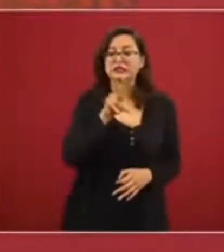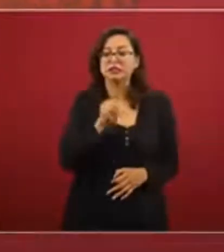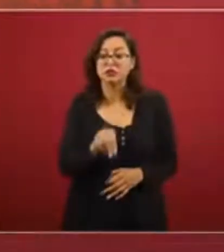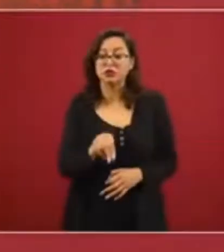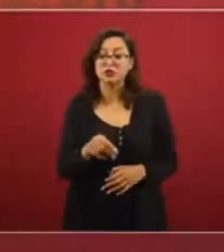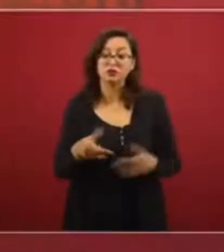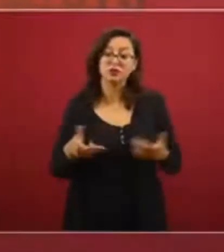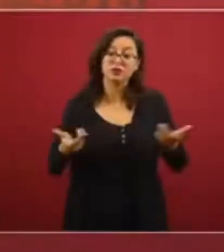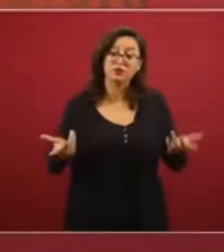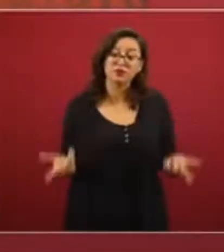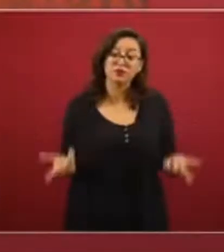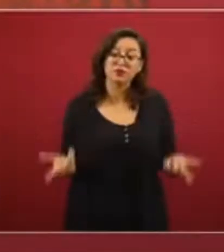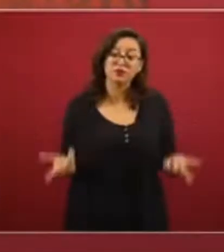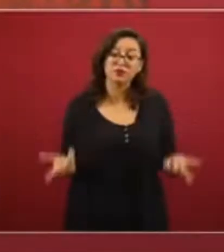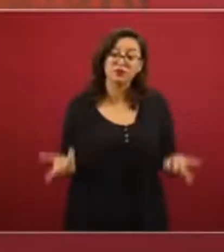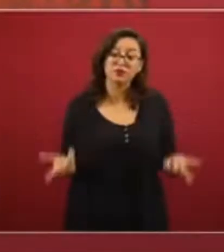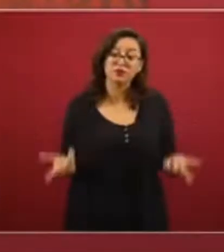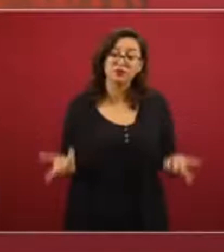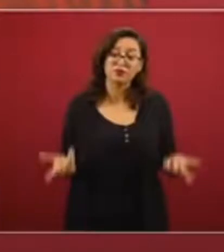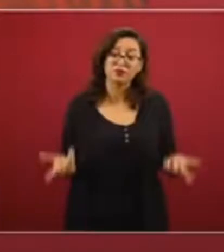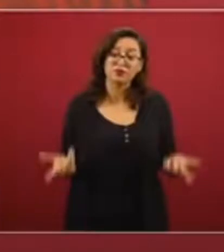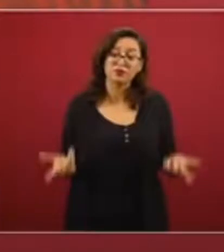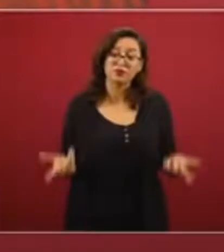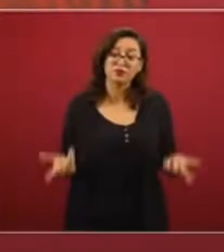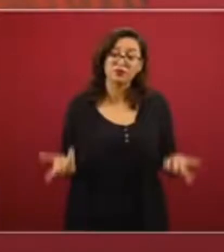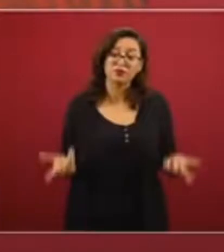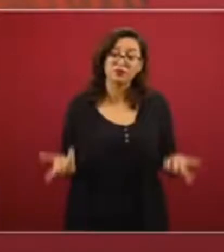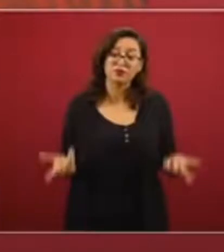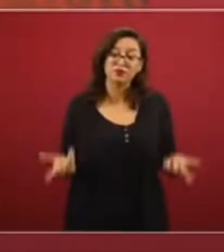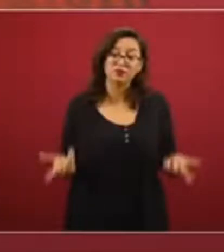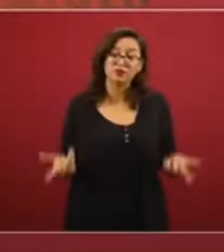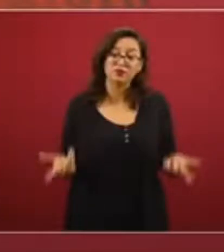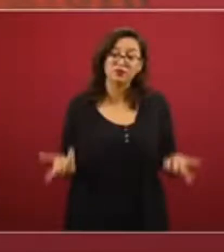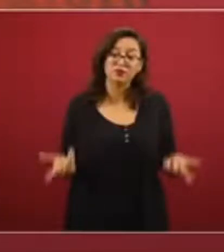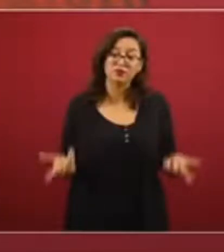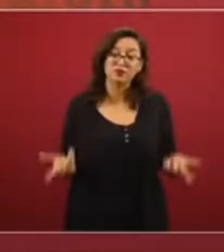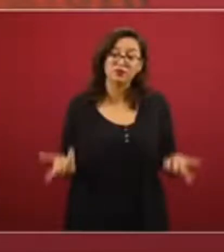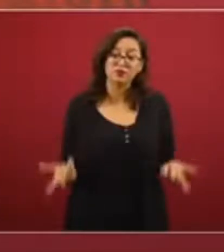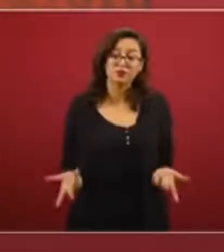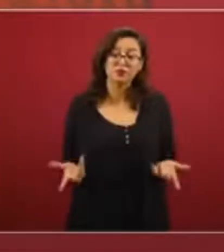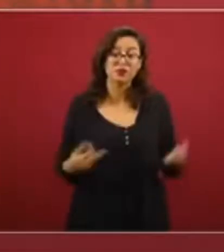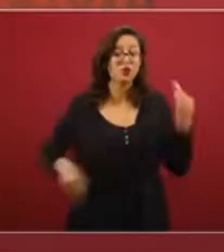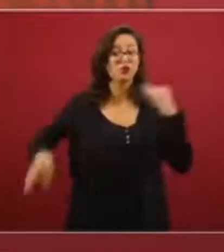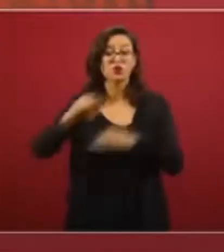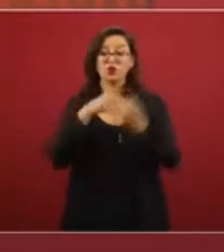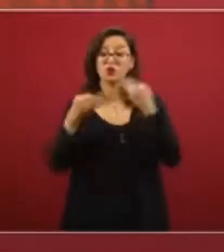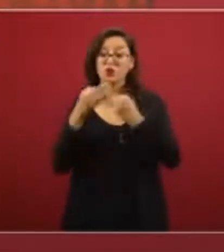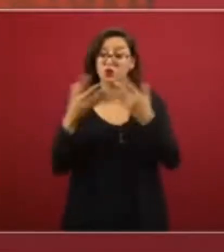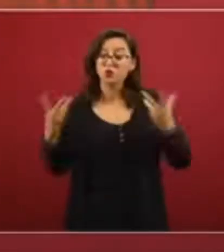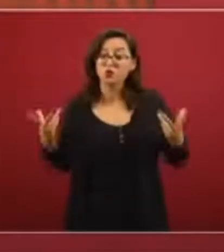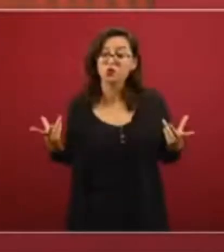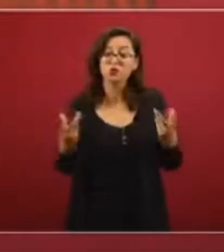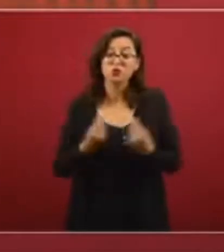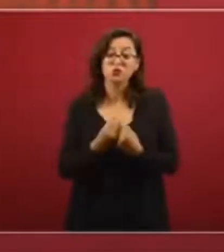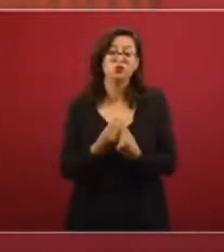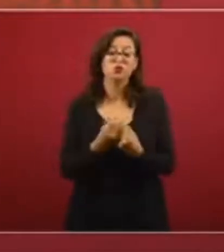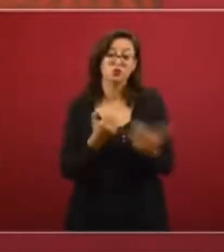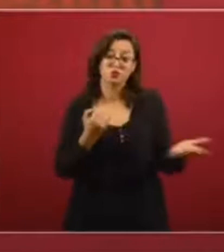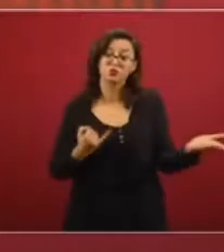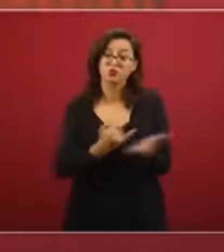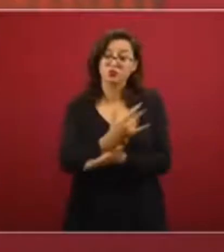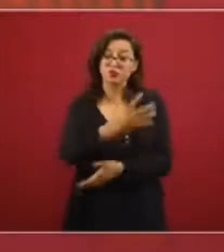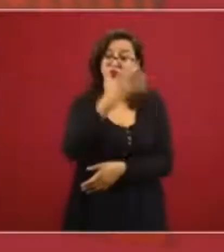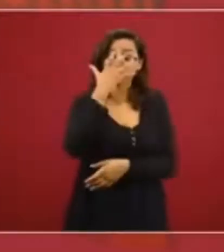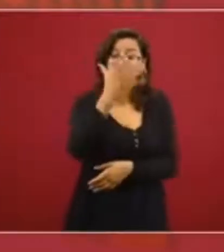todos. And we also need to resolve between all of us, Y desde luego tienen que